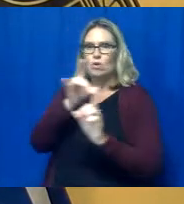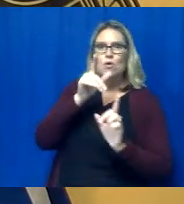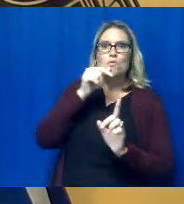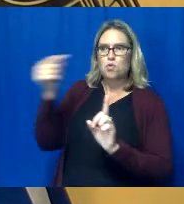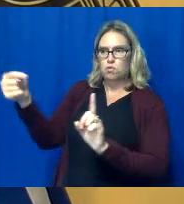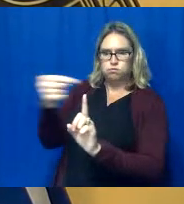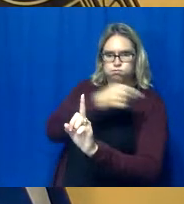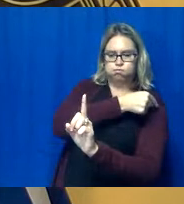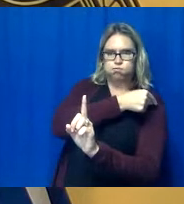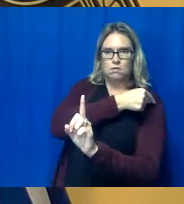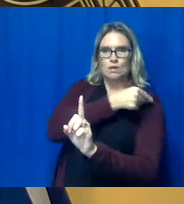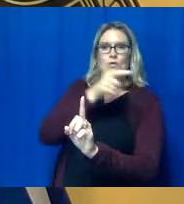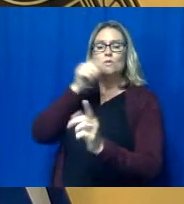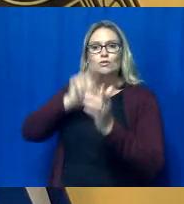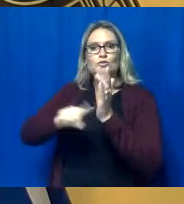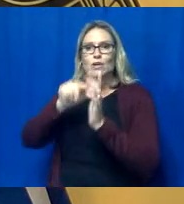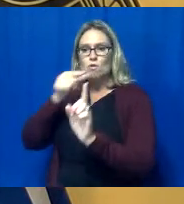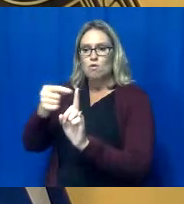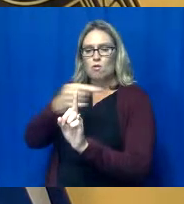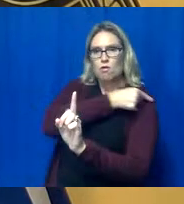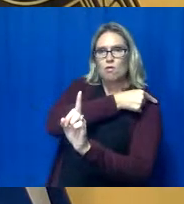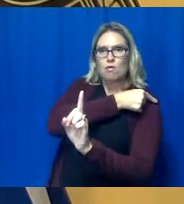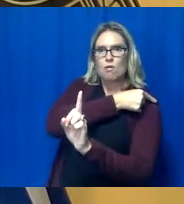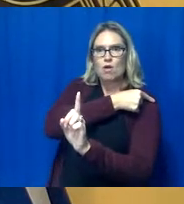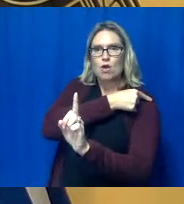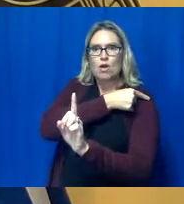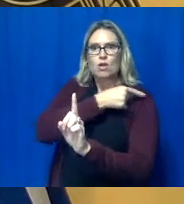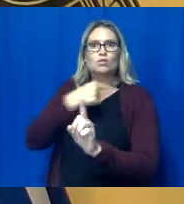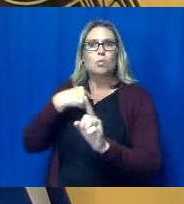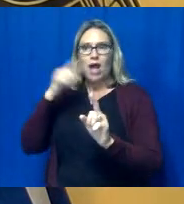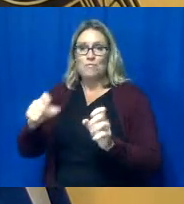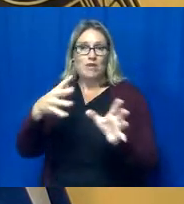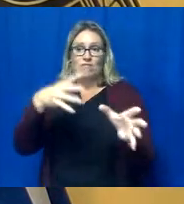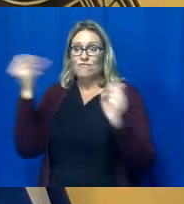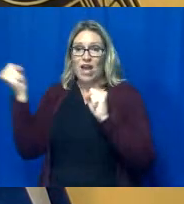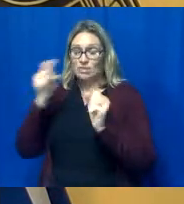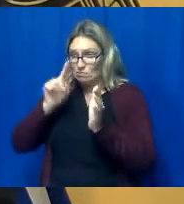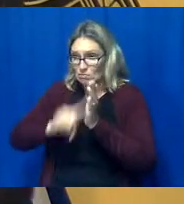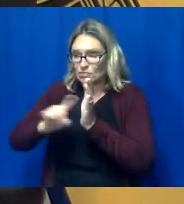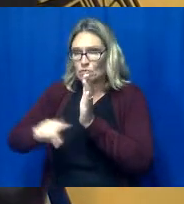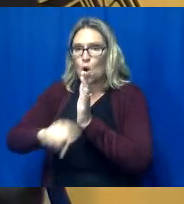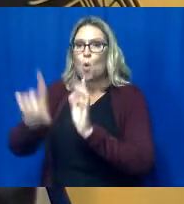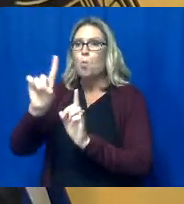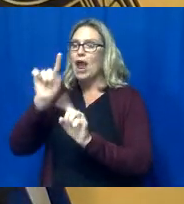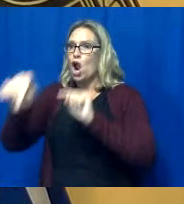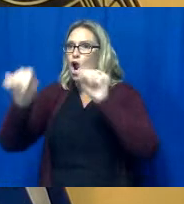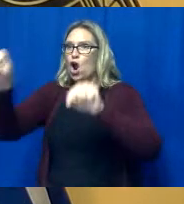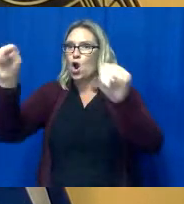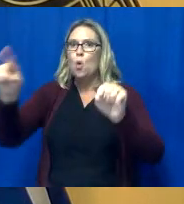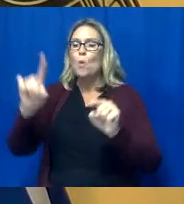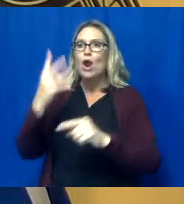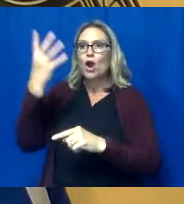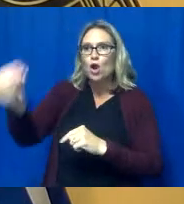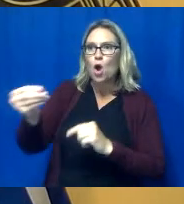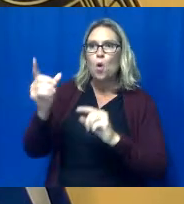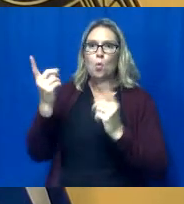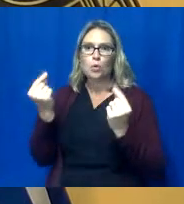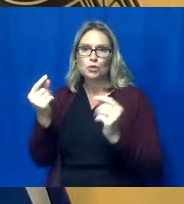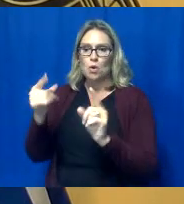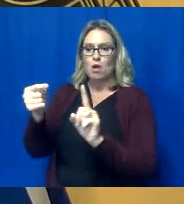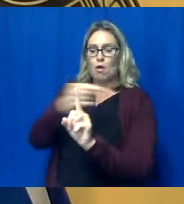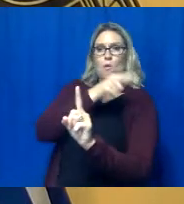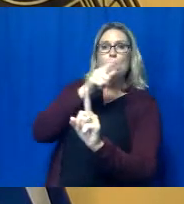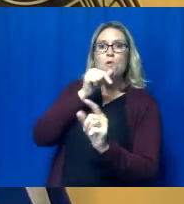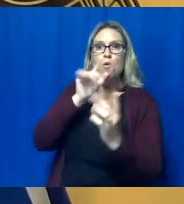into contact with the virus. So we have to be very nimble and fast to get this under control. So it's twice as